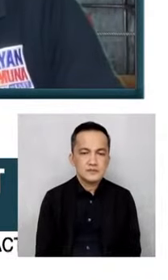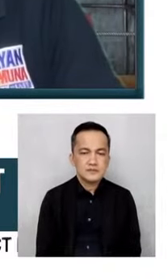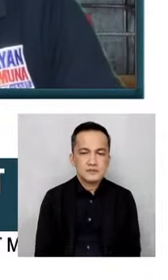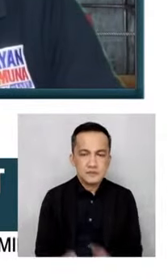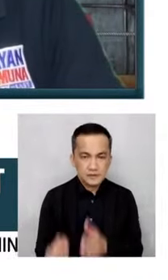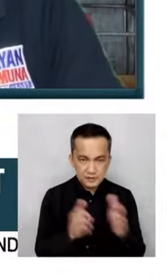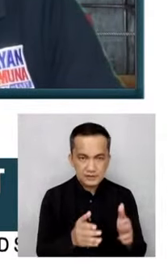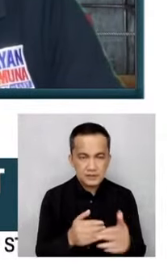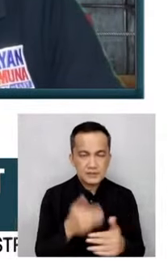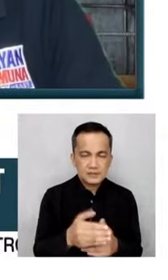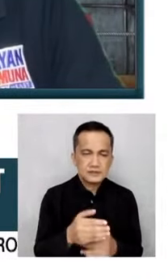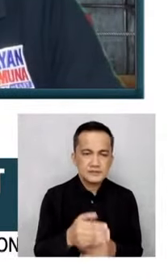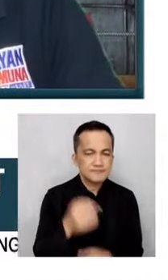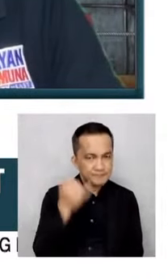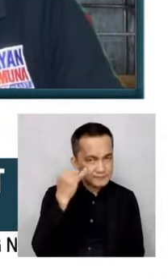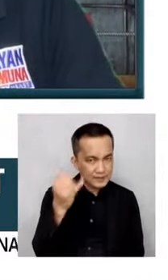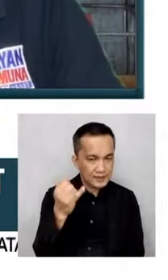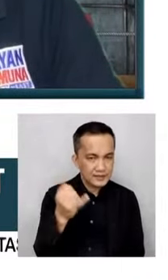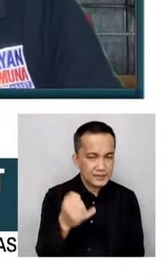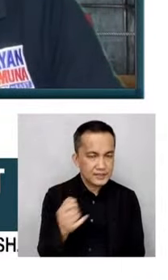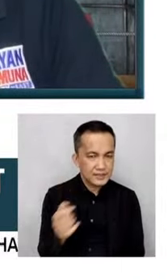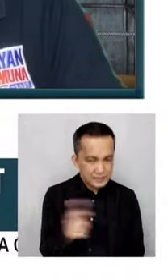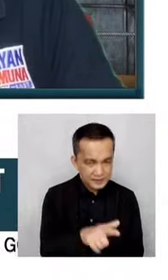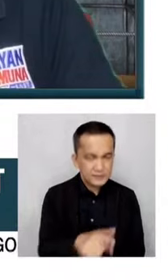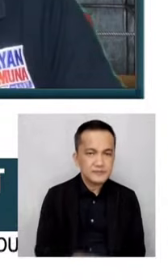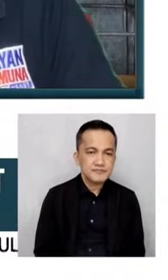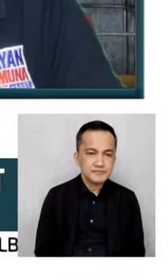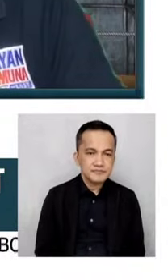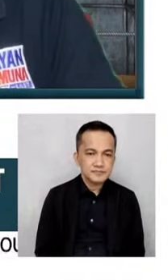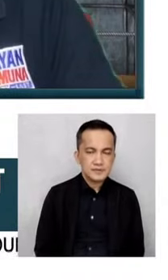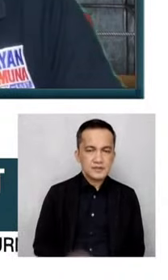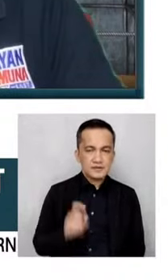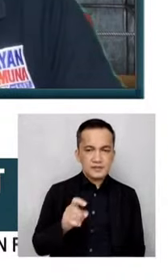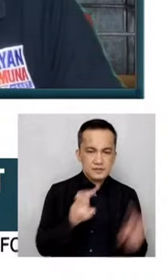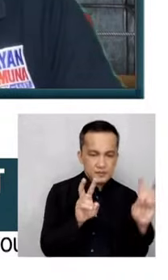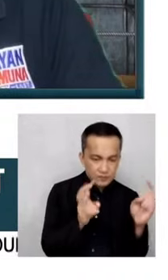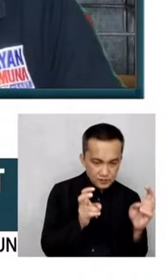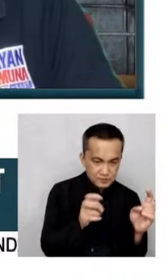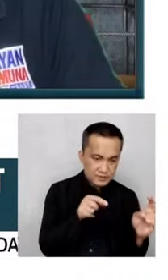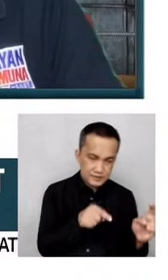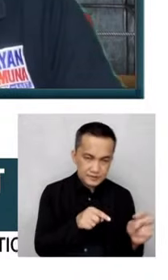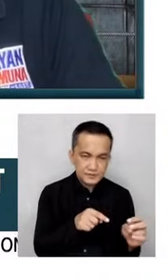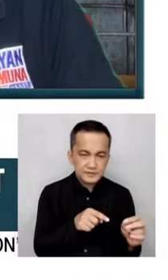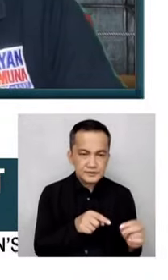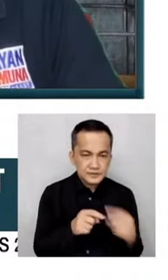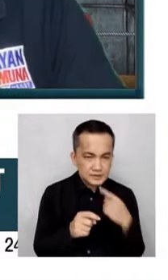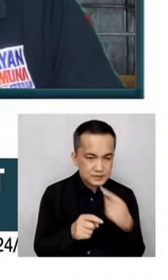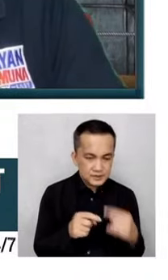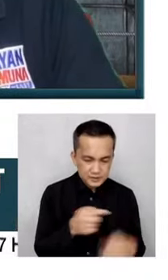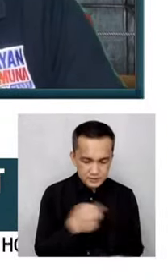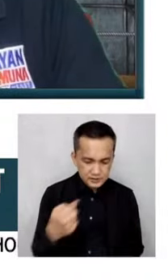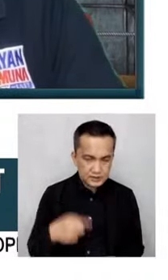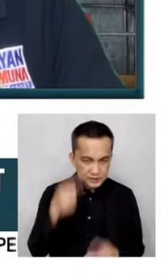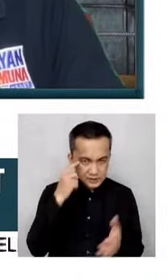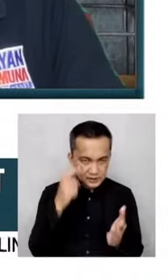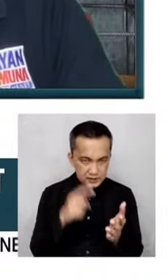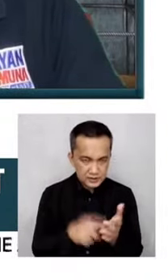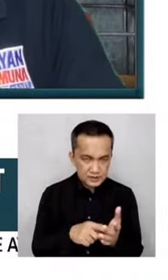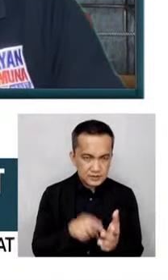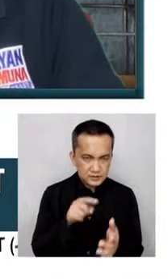been an idea that is floated that maybe there should be a clause there that says that China recognizes that there is